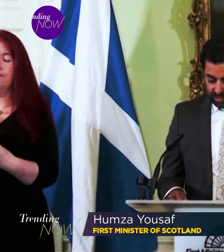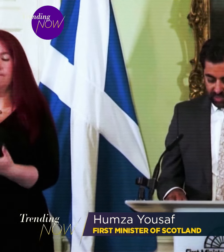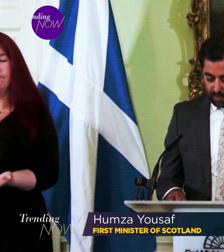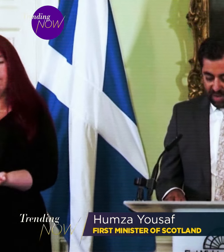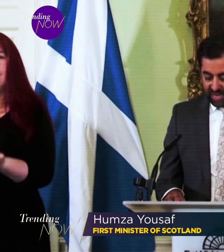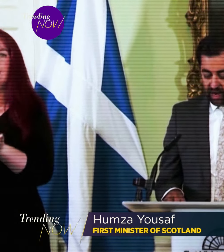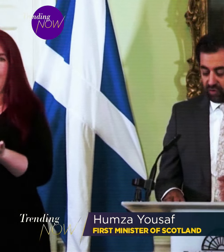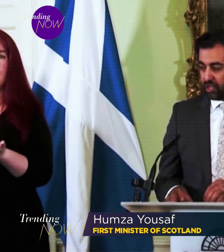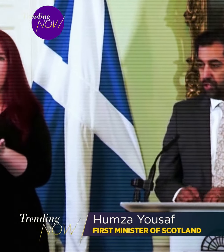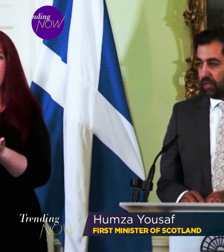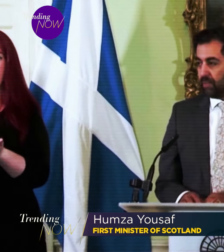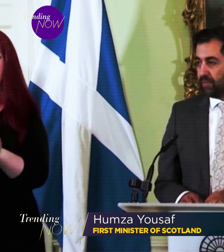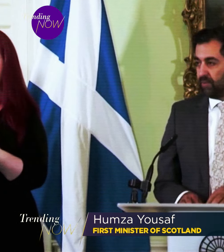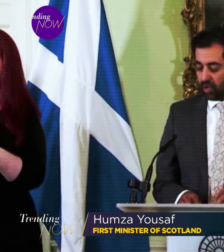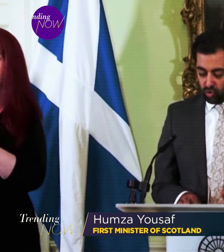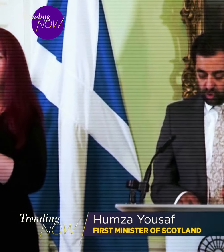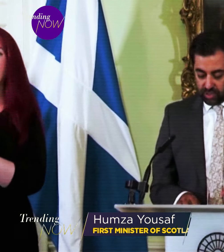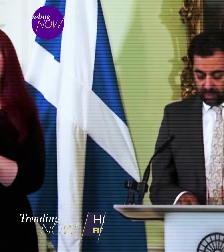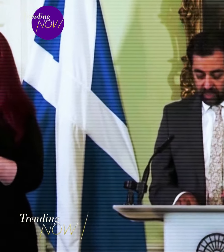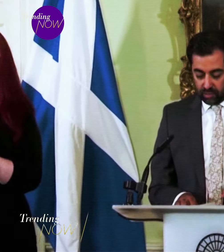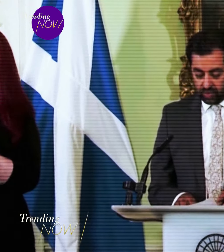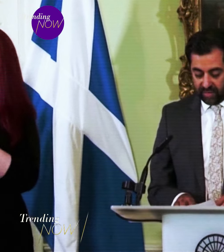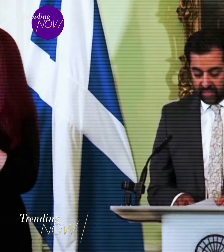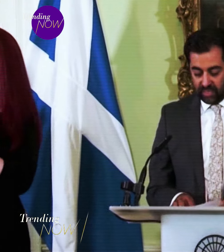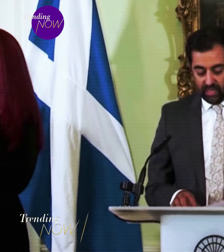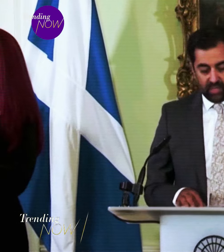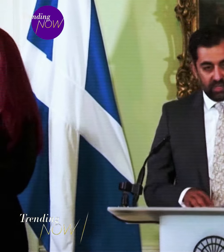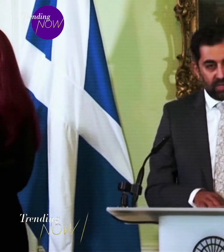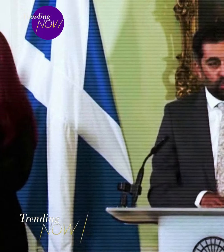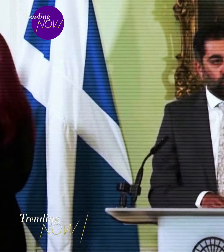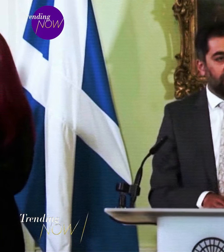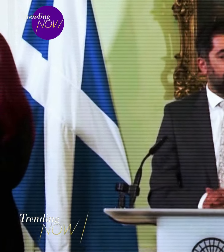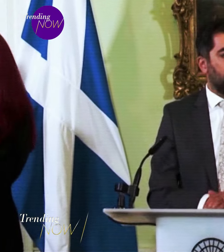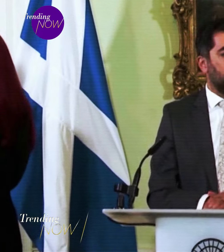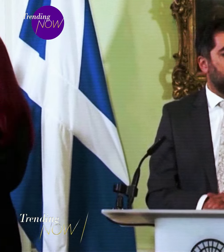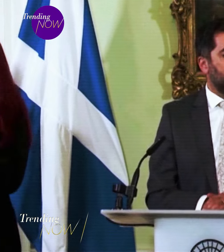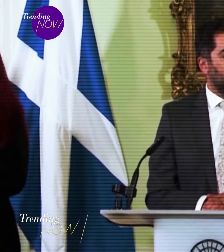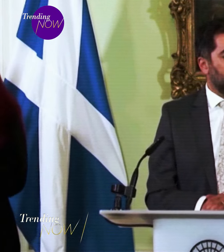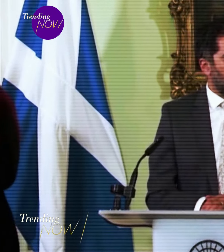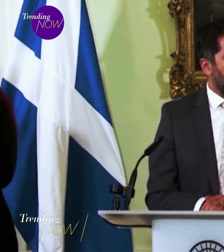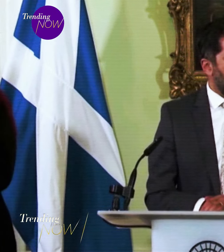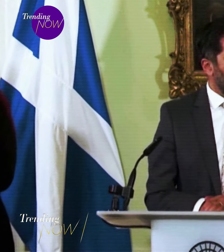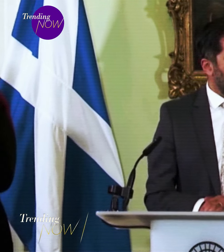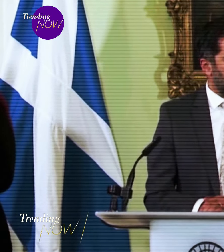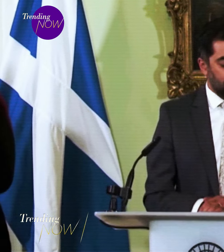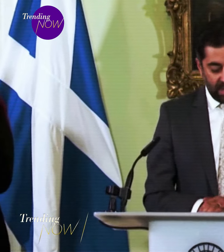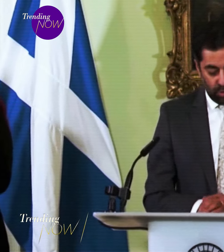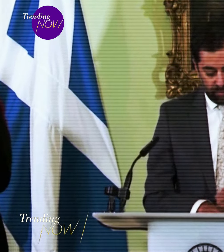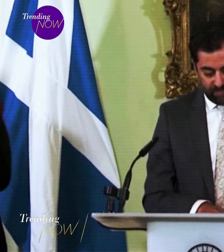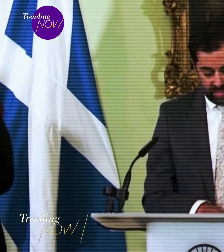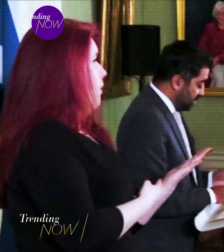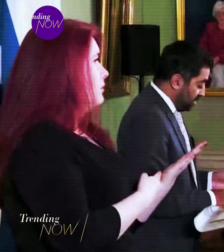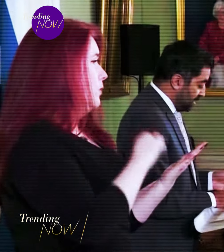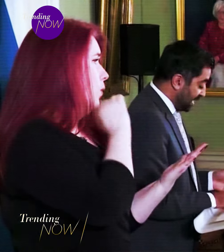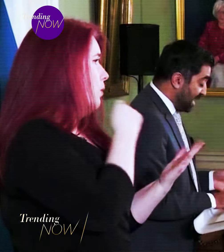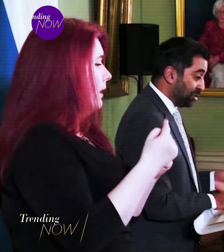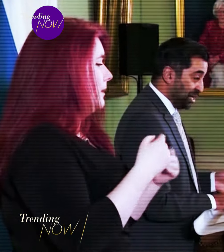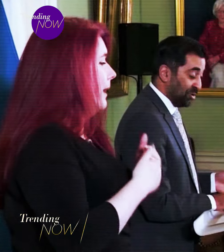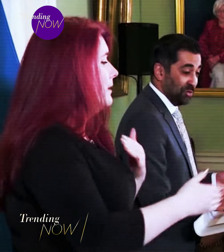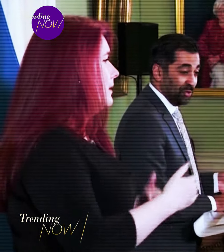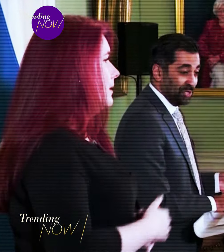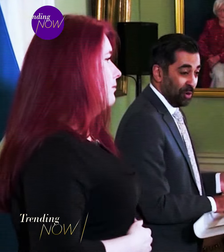concluded that repairing our relationship across the political divide can only be done with someone else at the helm.